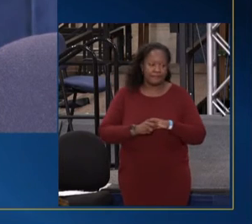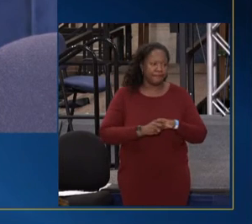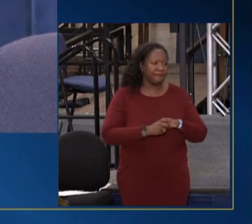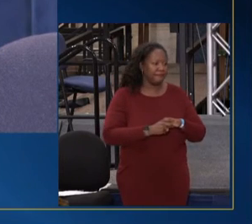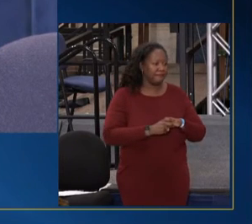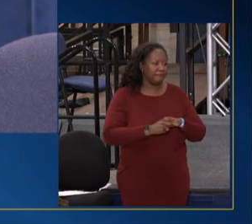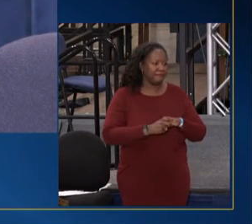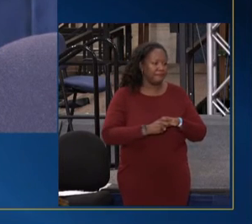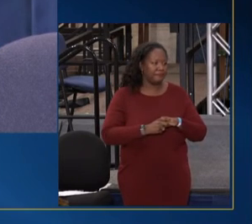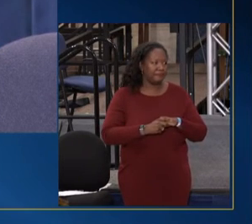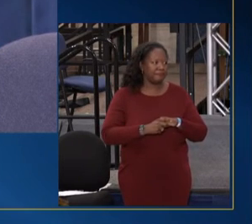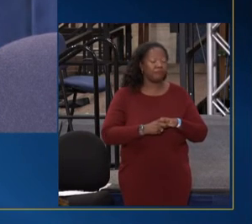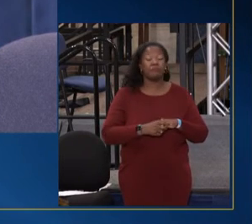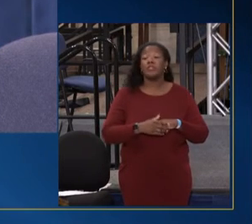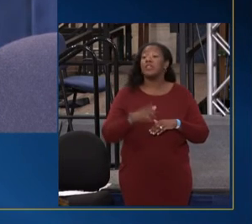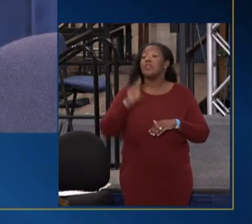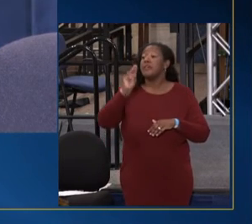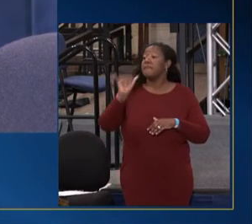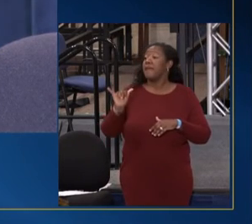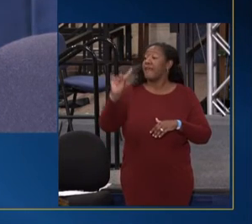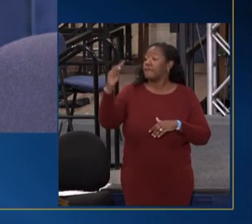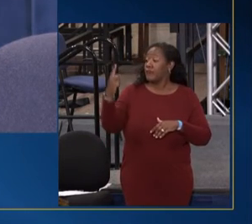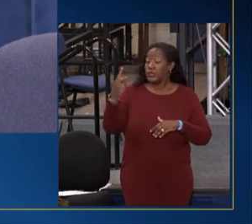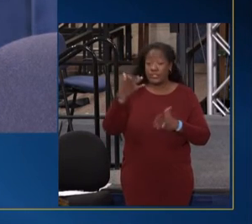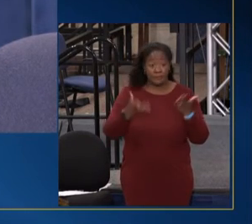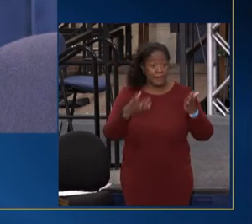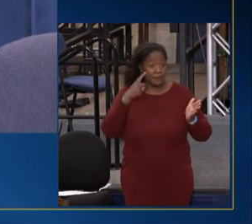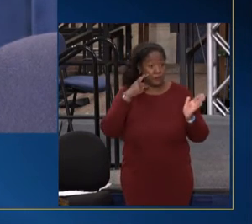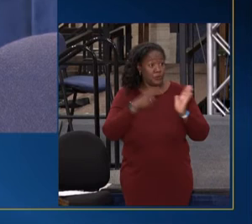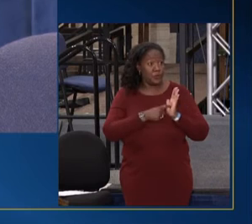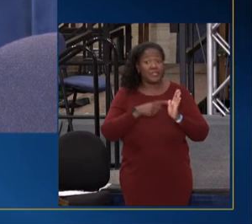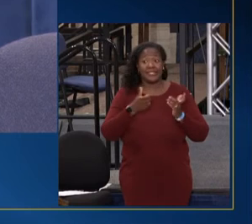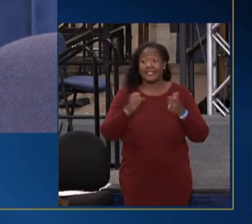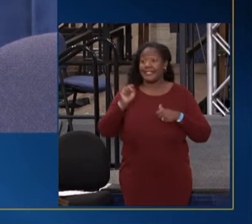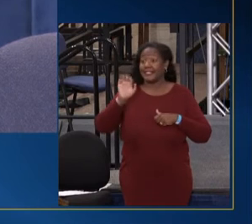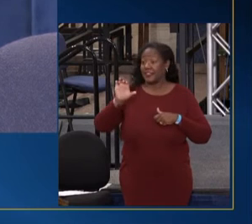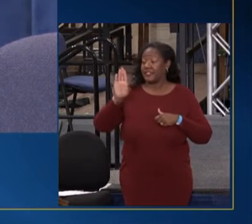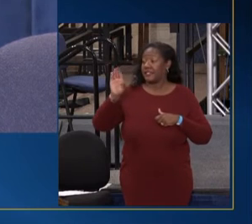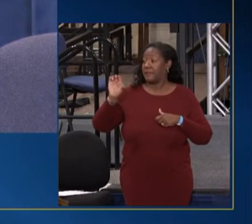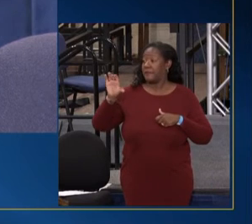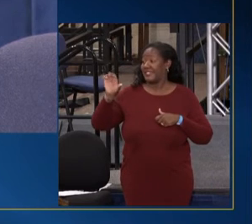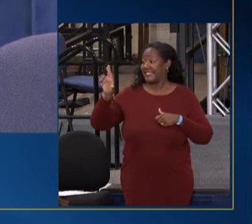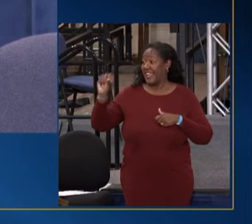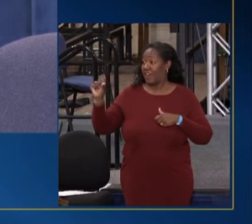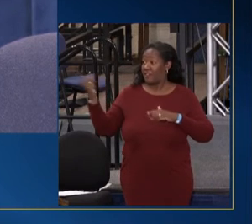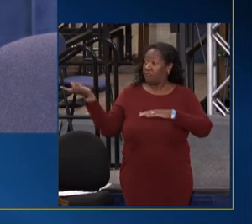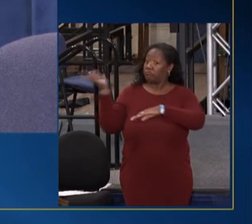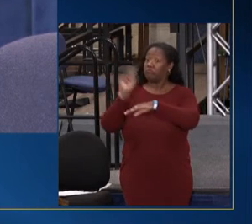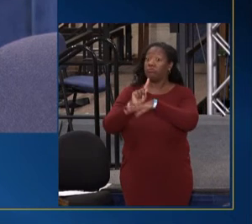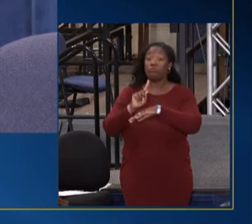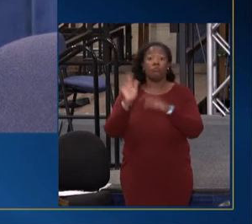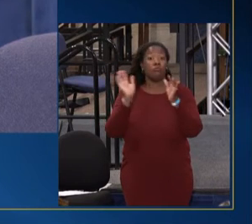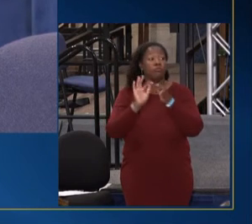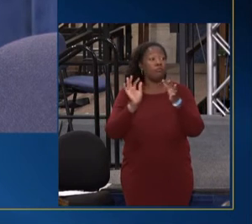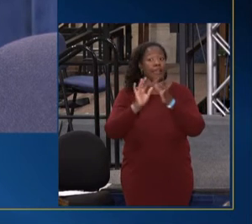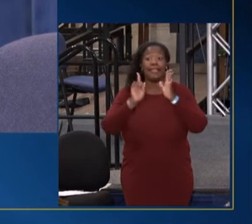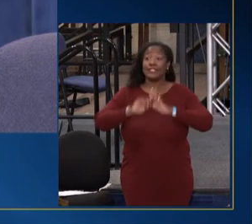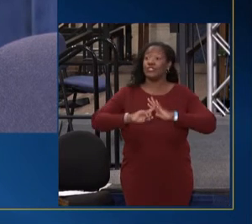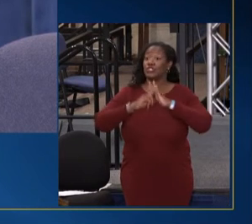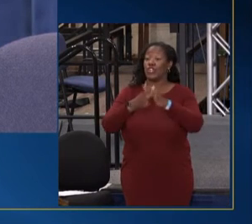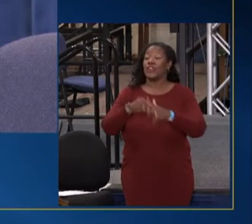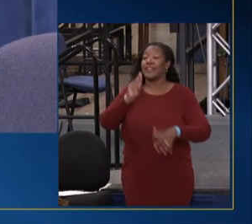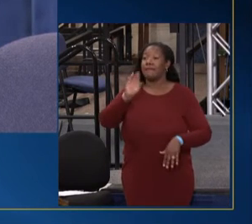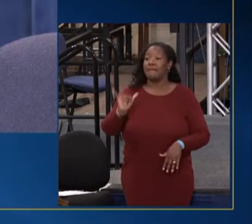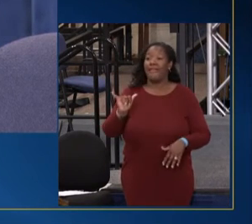Now, next, on May 1st, you may have seen Secretary Becerra stand at this podium as he kicked off May as